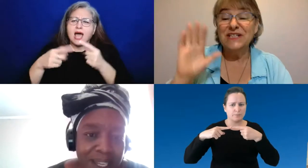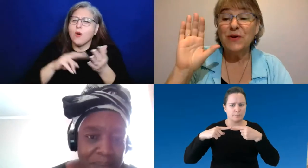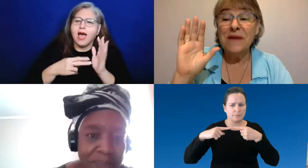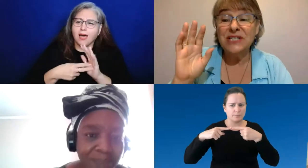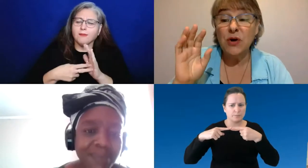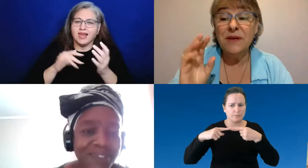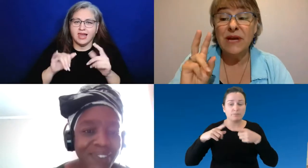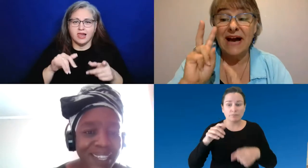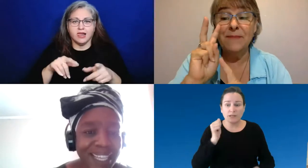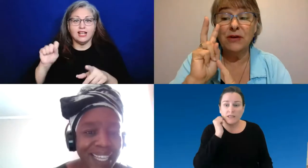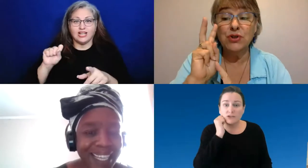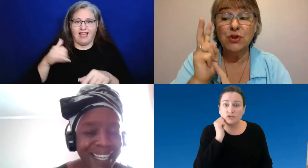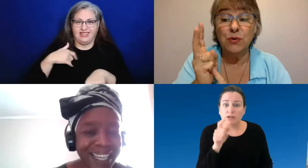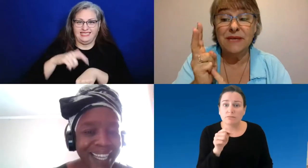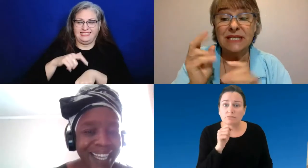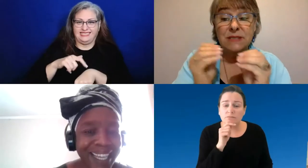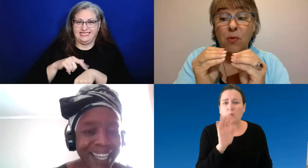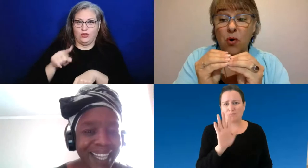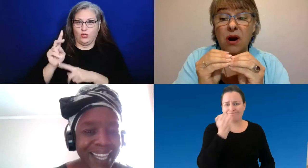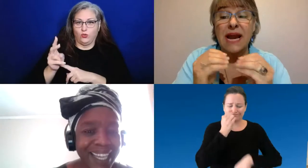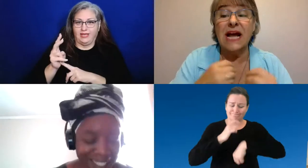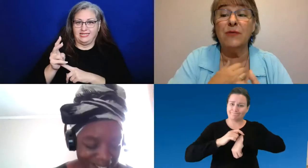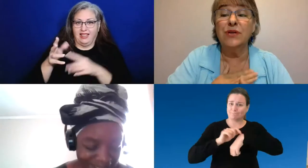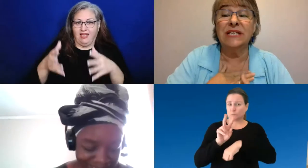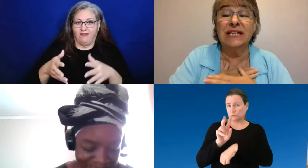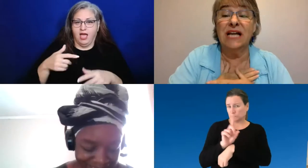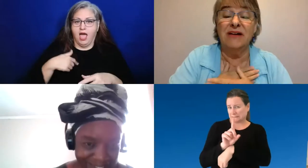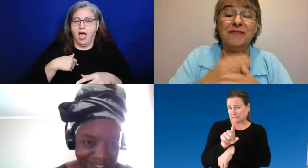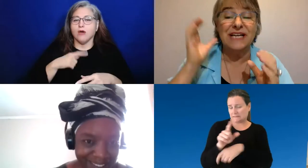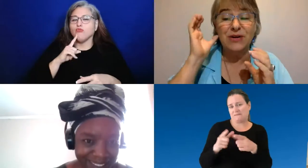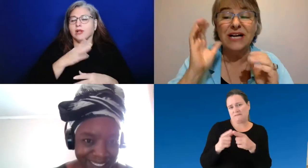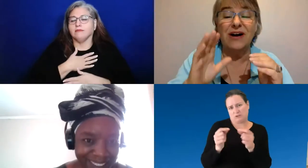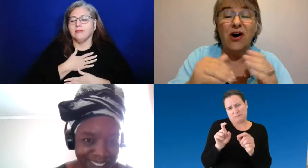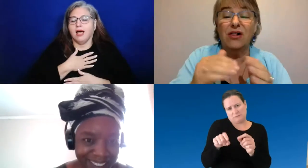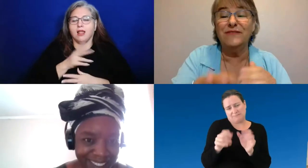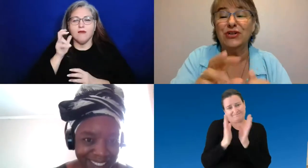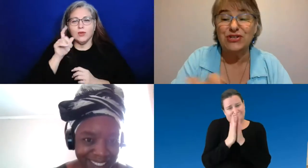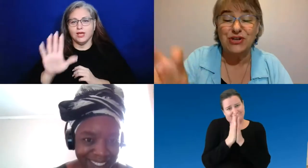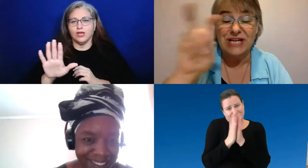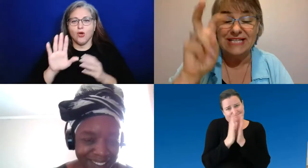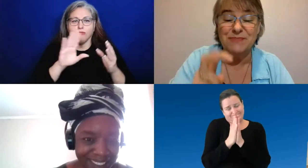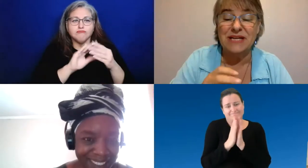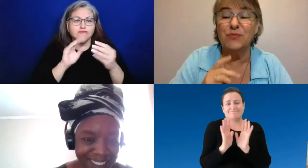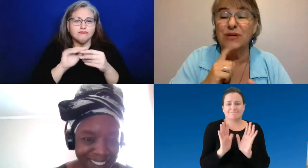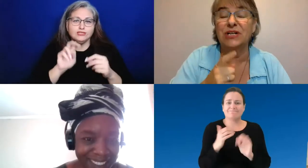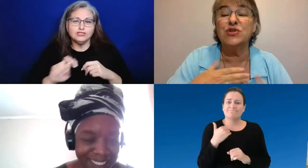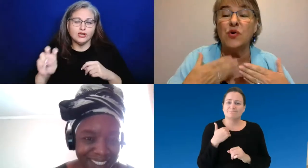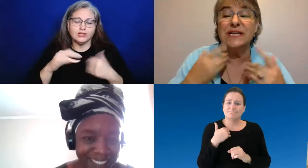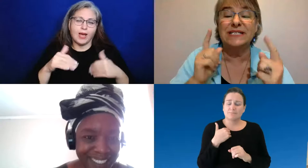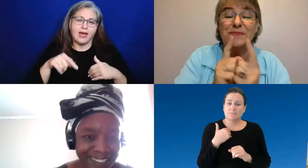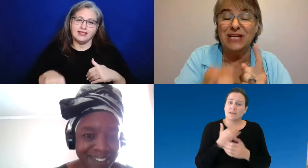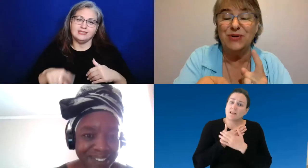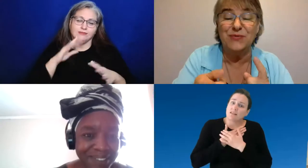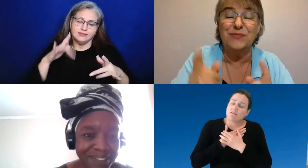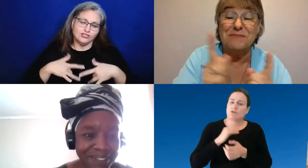Sheila. So, Mantobi, we have about 2 minutes more, and I really love hearing all of your journey. It's been a real joy